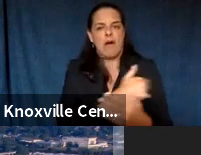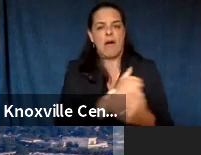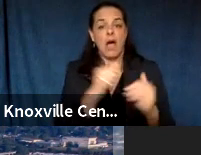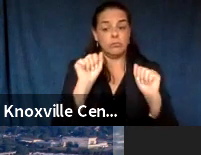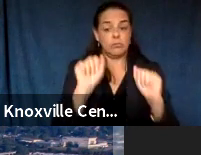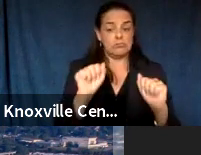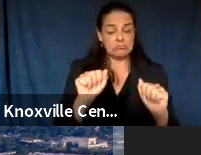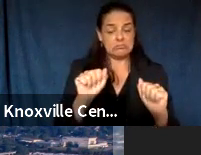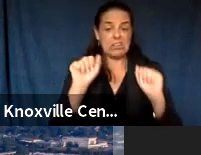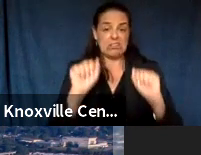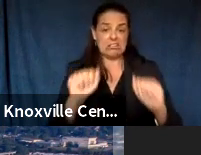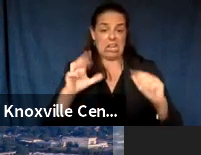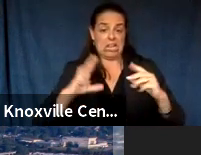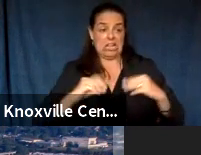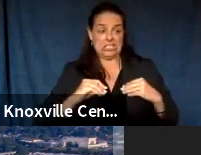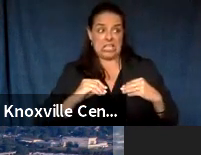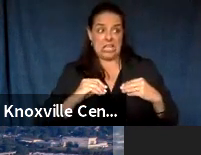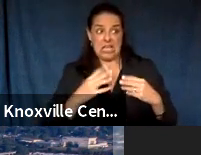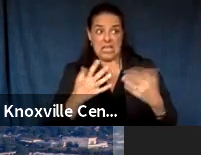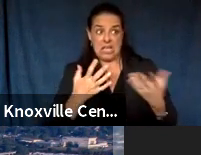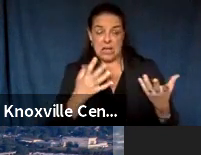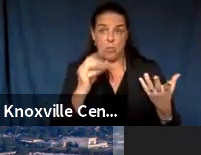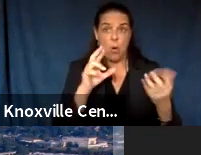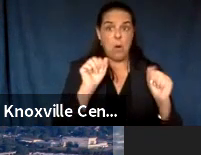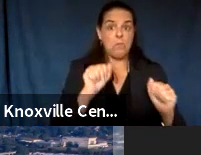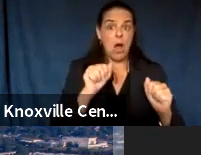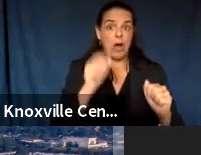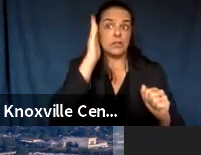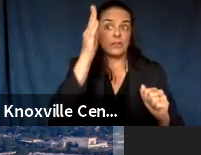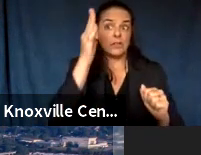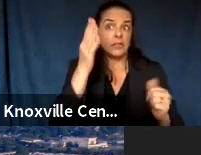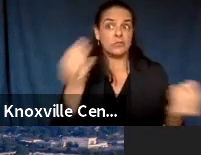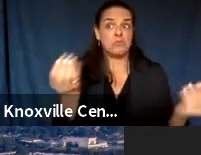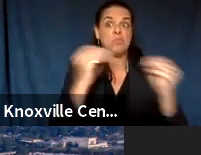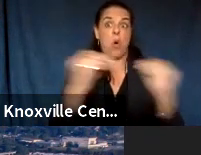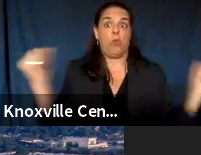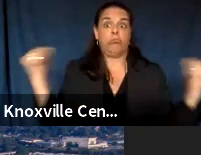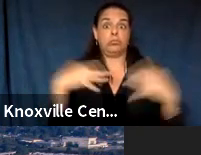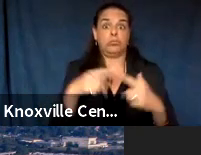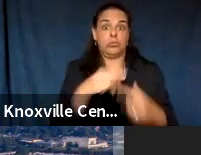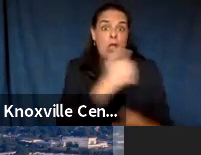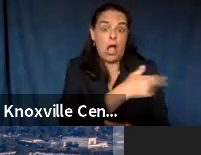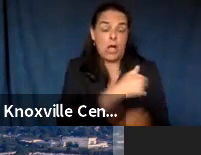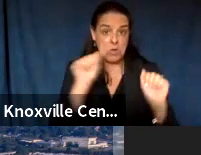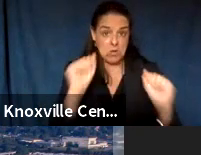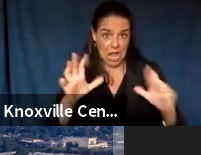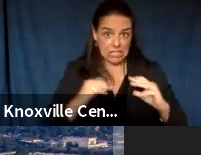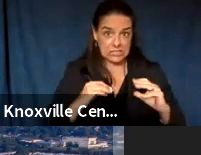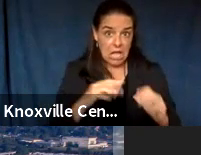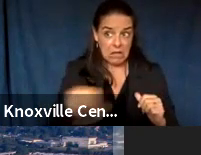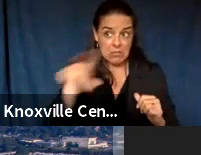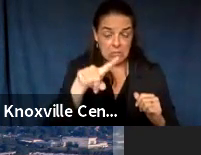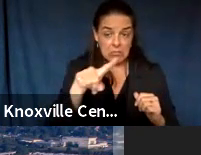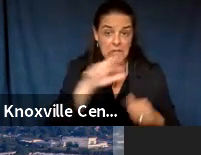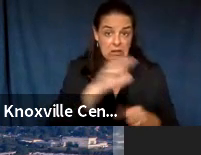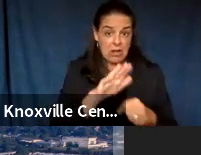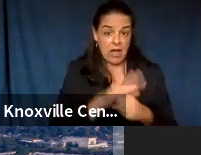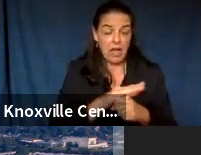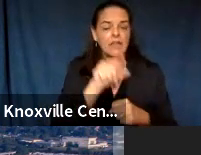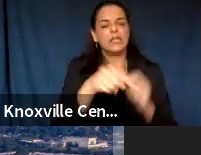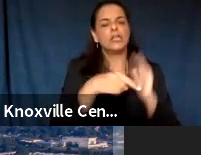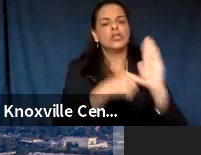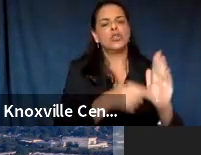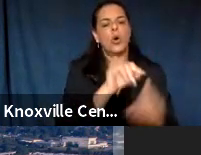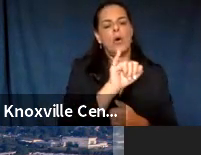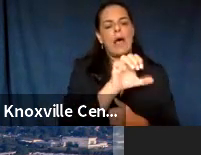remain within current and forecasted surge capacity. These graphs show the availability of regional hospital beds, ICU beds,